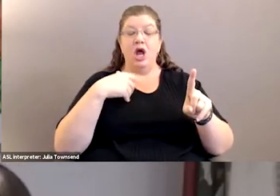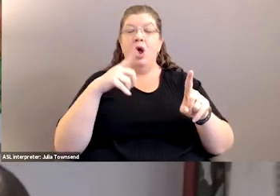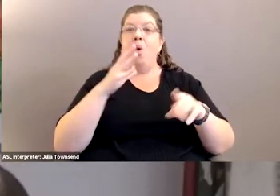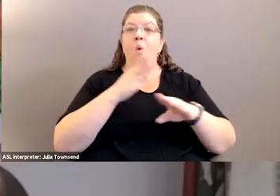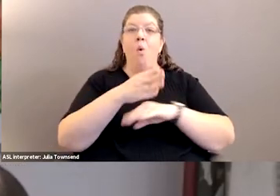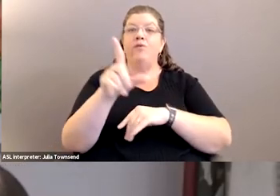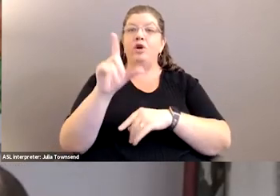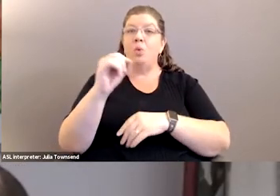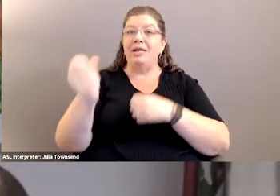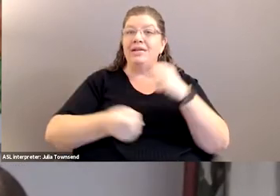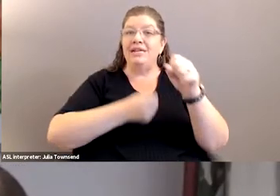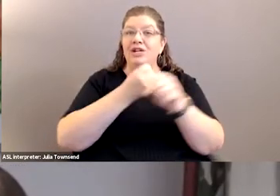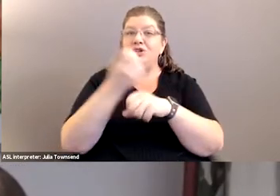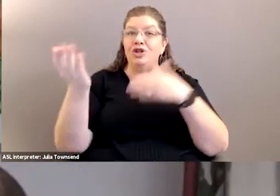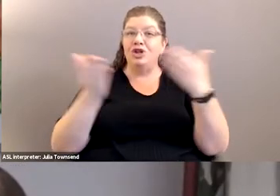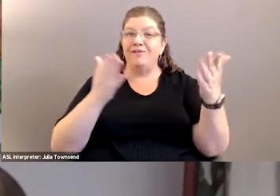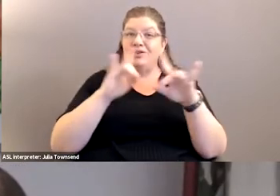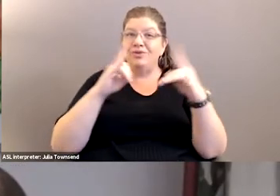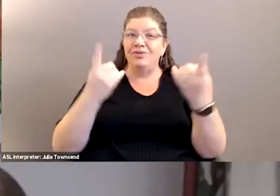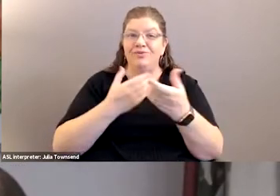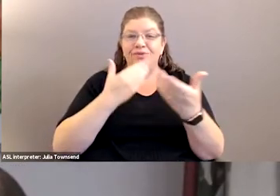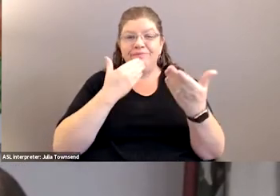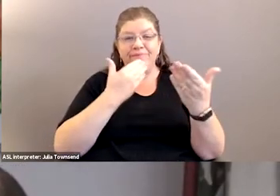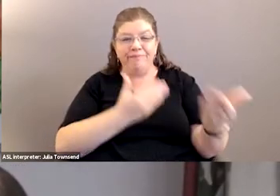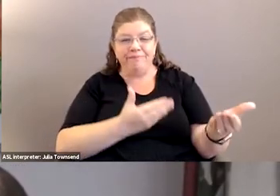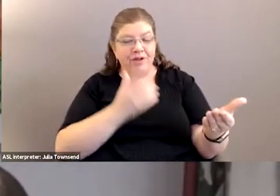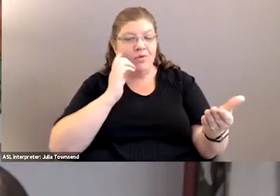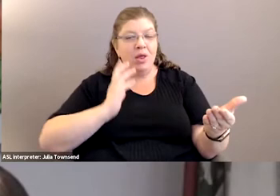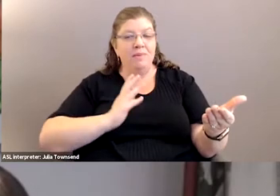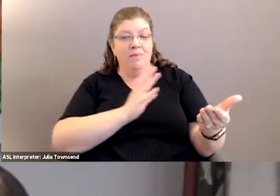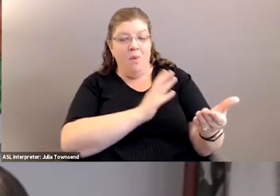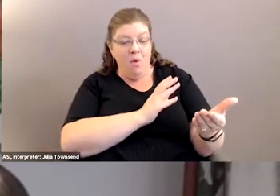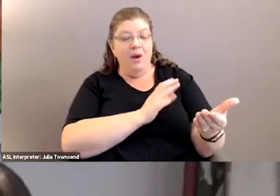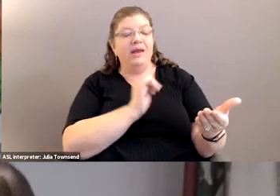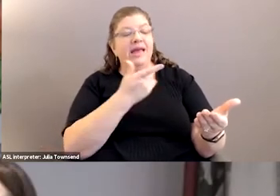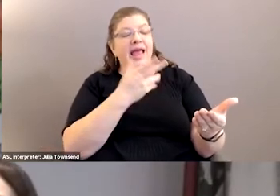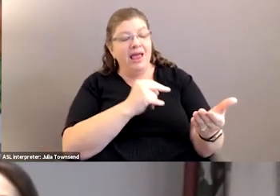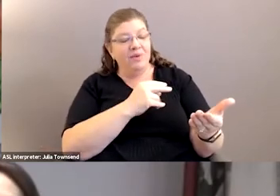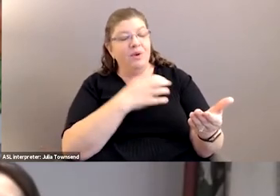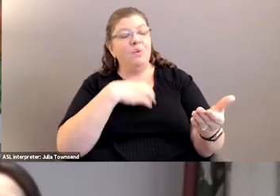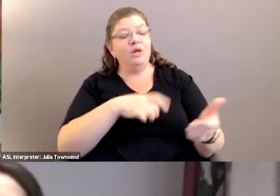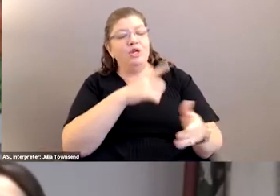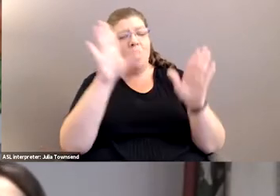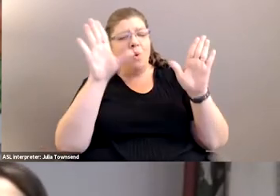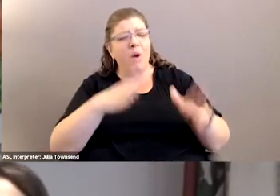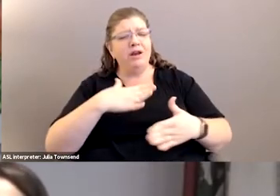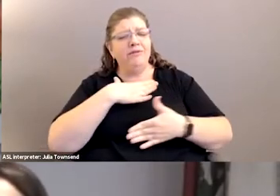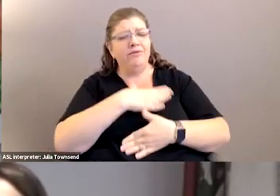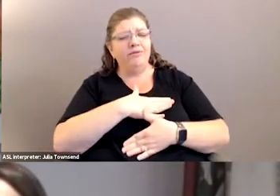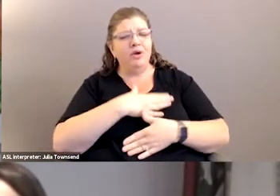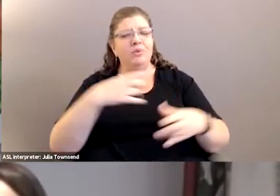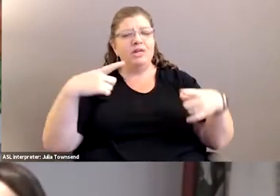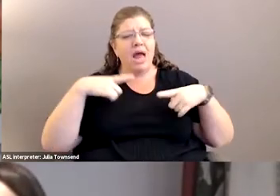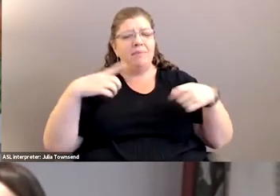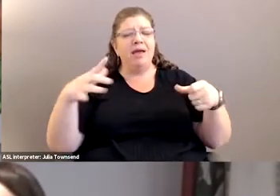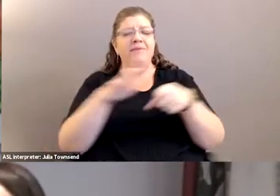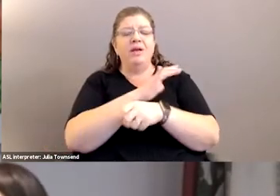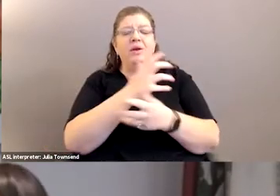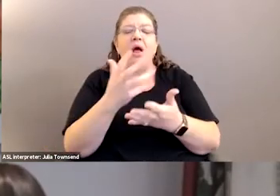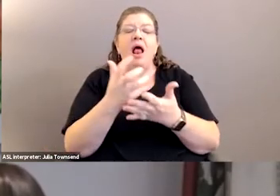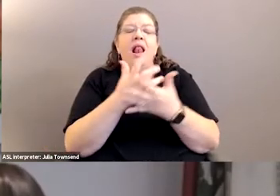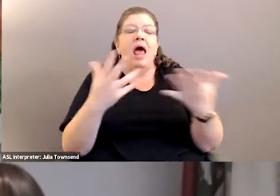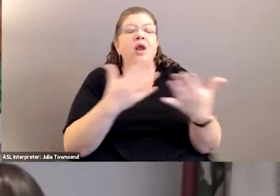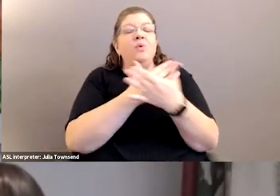service to our district so on behalf of the board catherine we wish you a wonderful retirement filled with much deserved